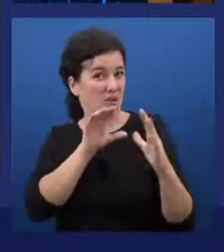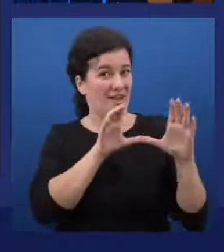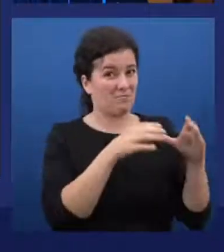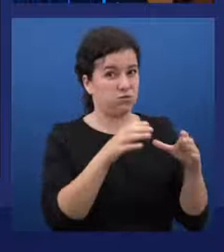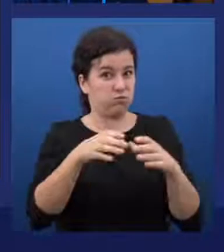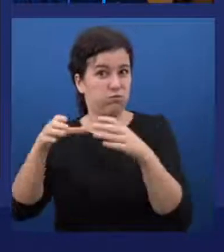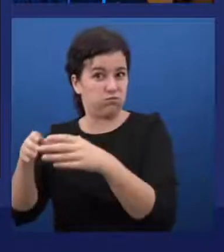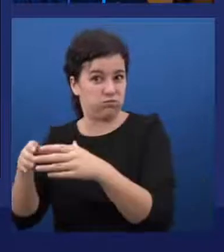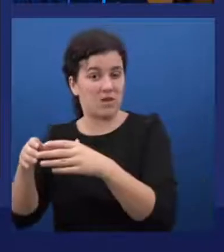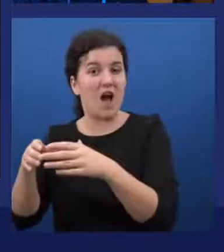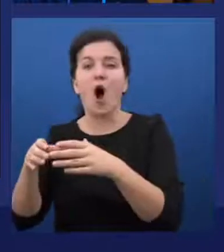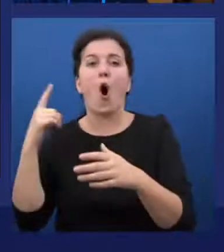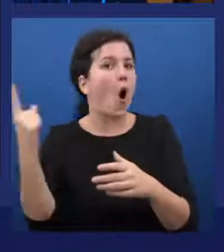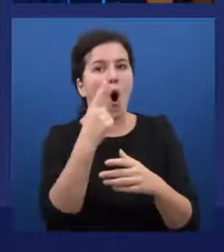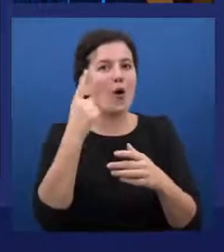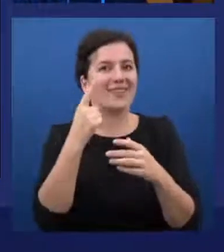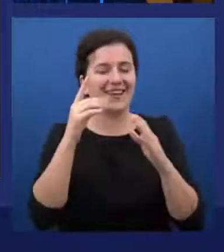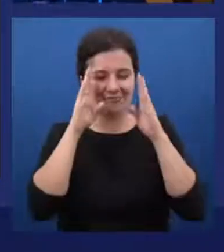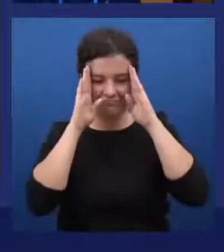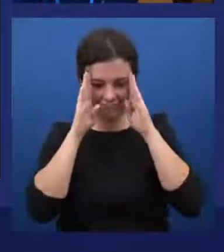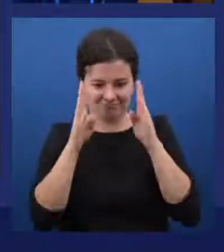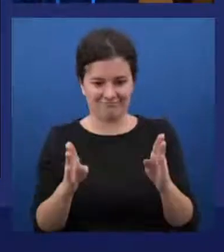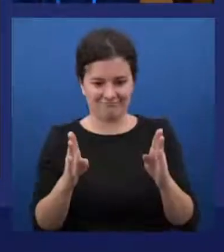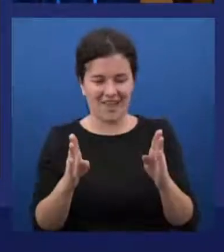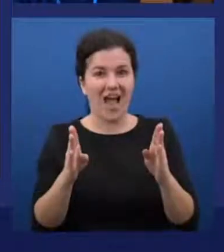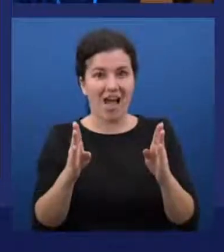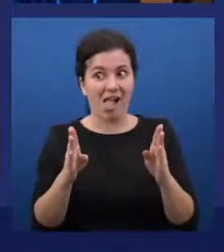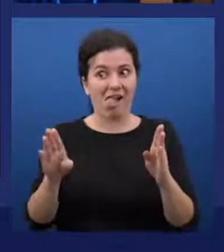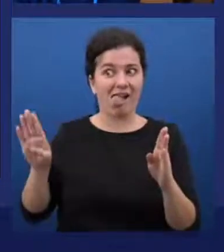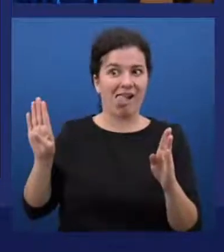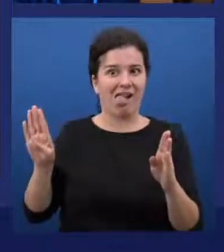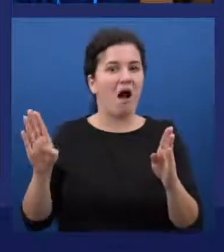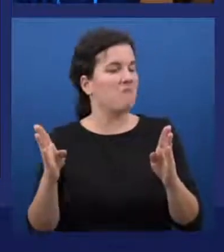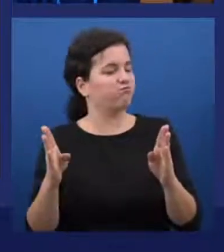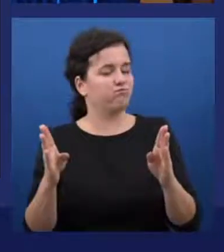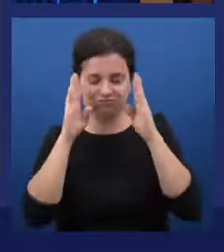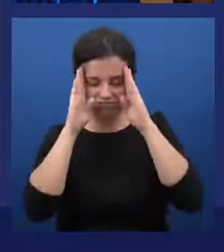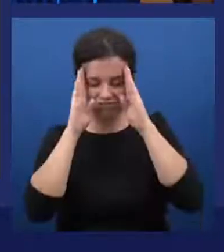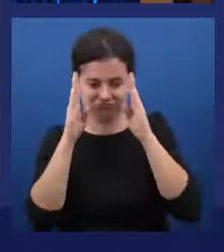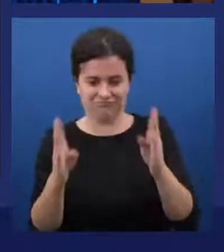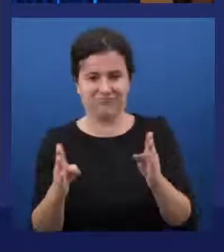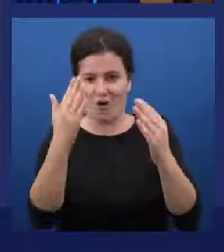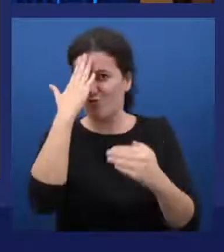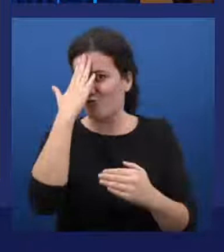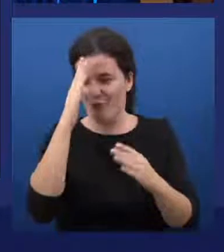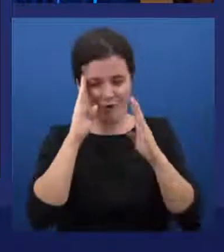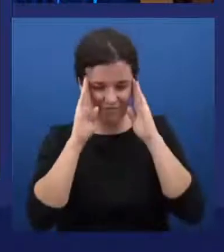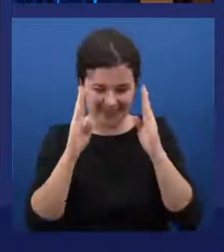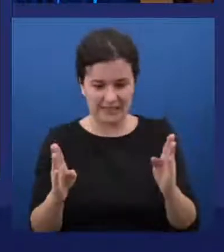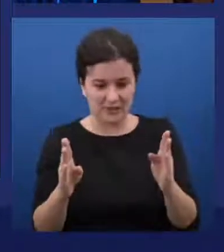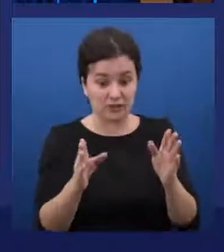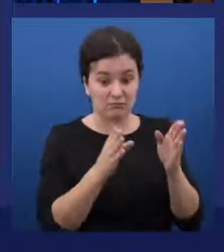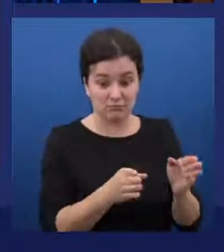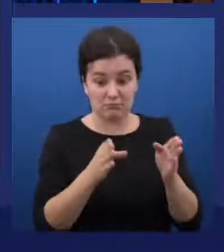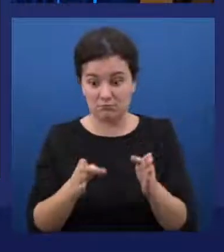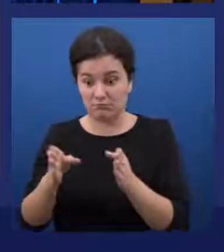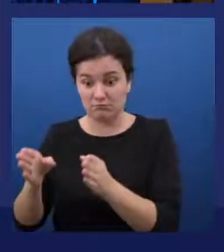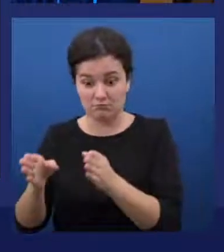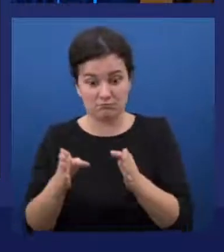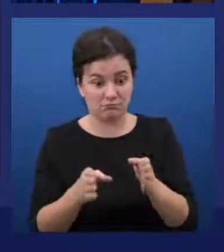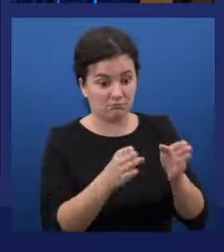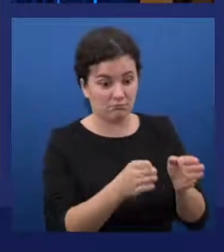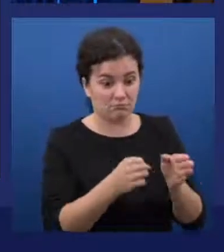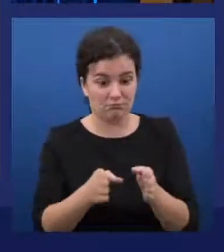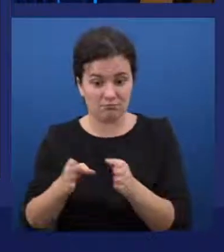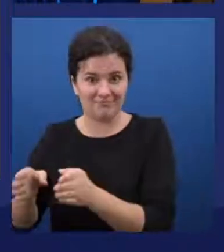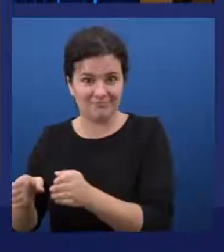of what you told it. And I think that's one of the areas where I think folks get a little tripped up in thinking that AI